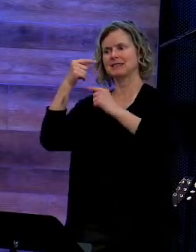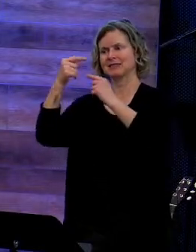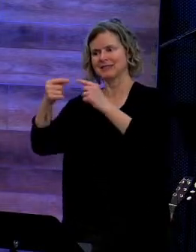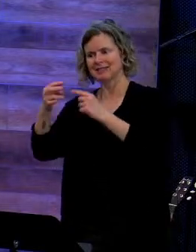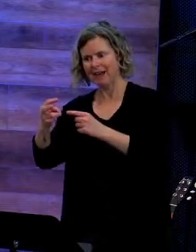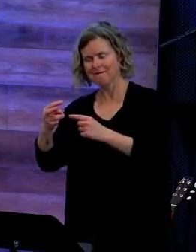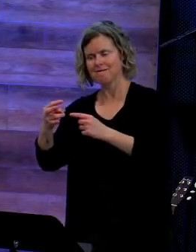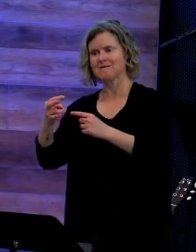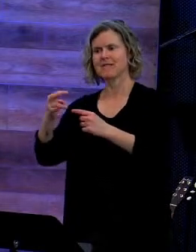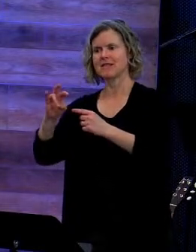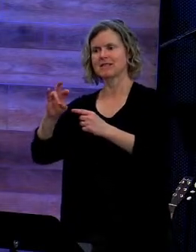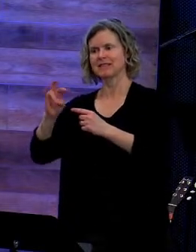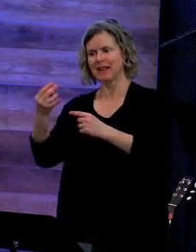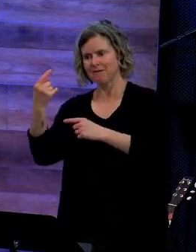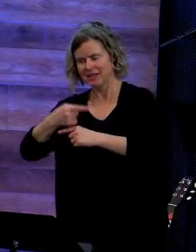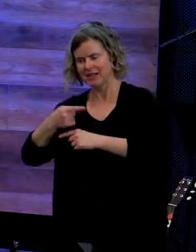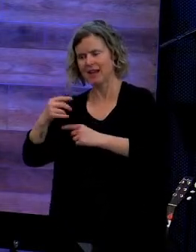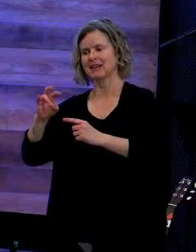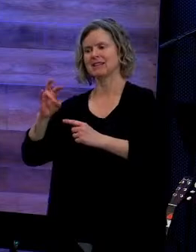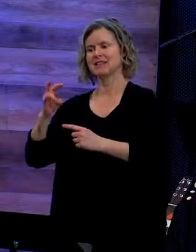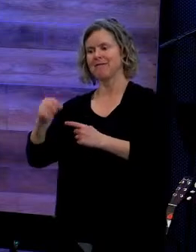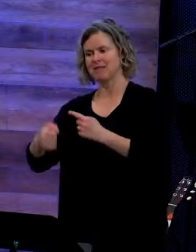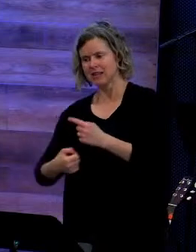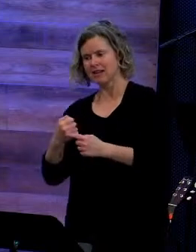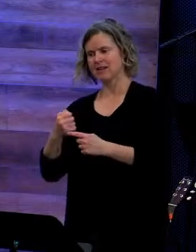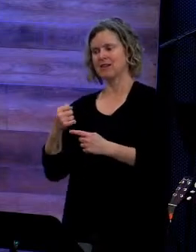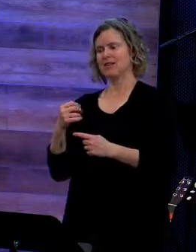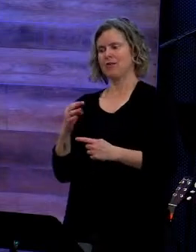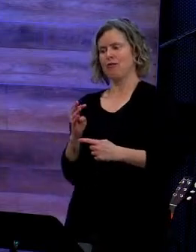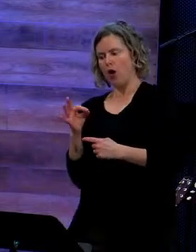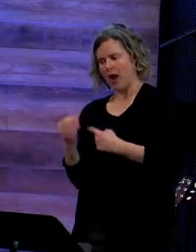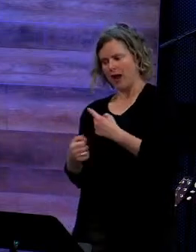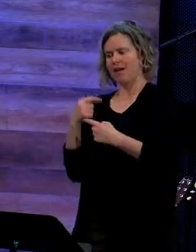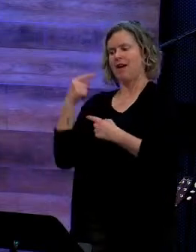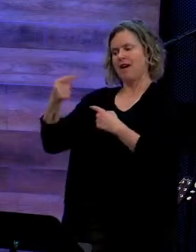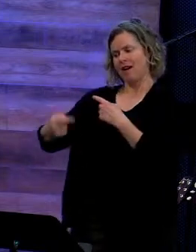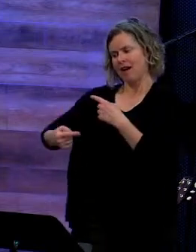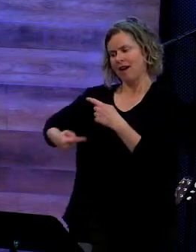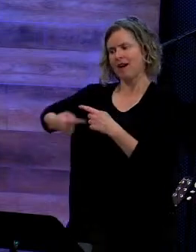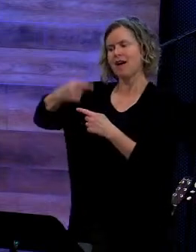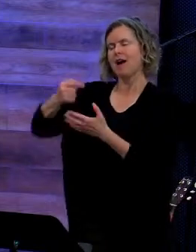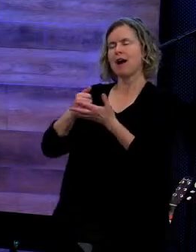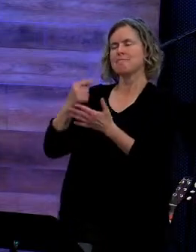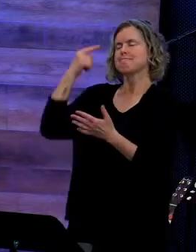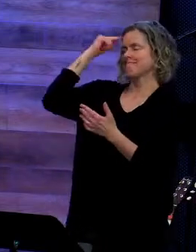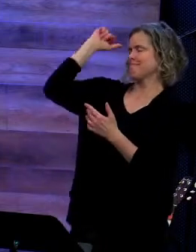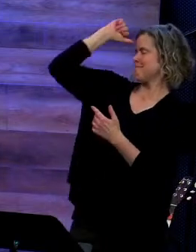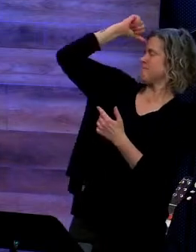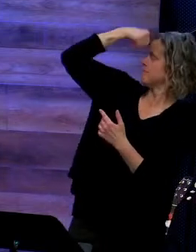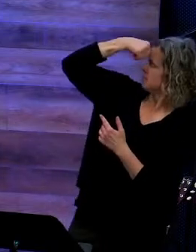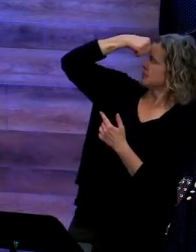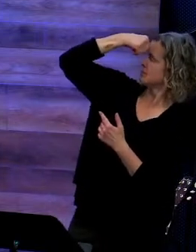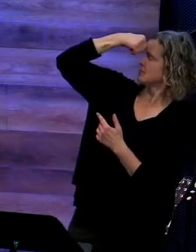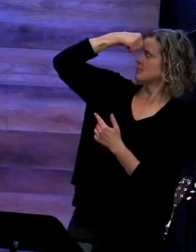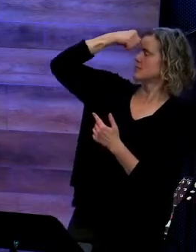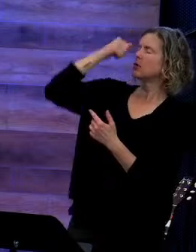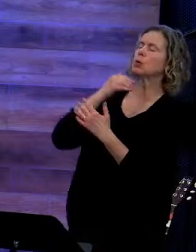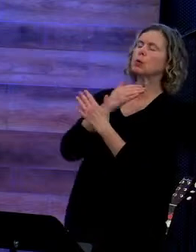in their calendar. But as we've seen throughout the Thread series, Israel was